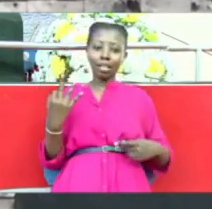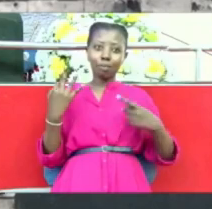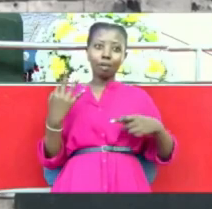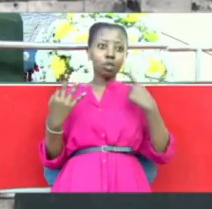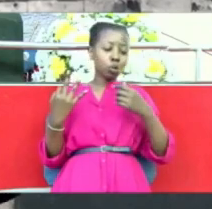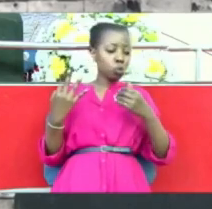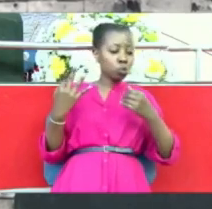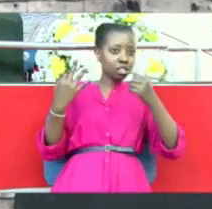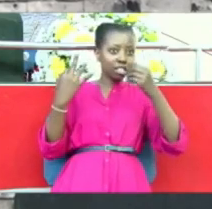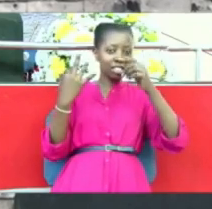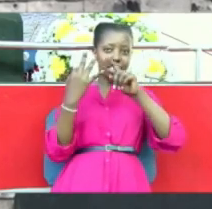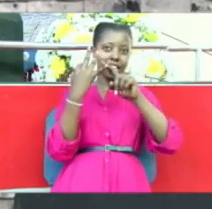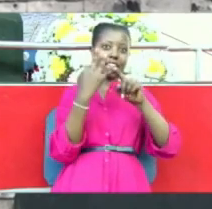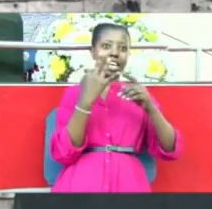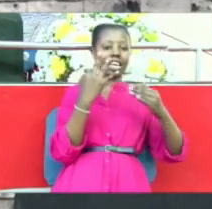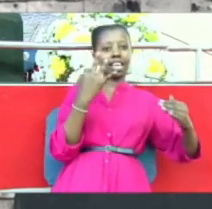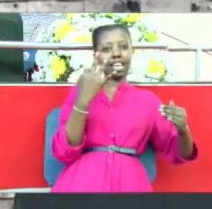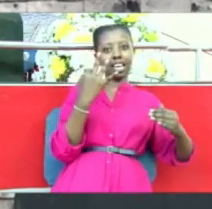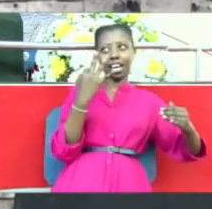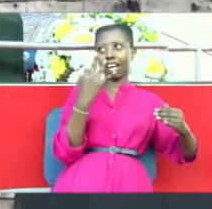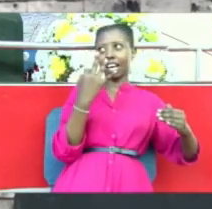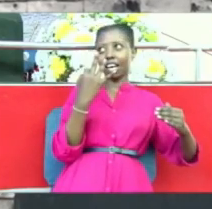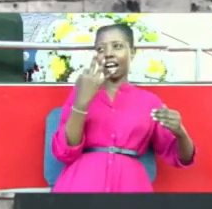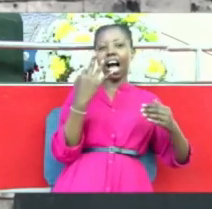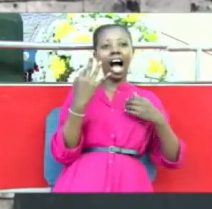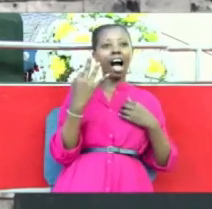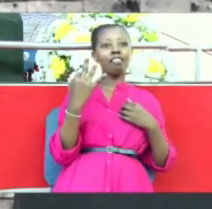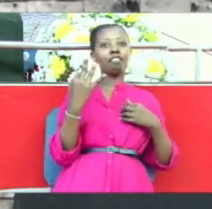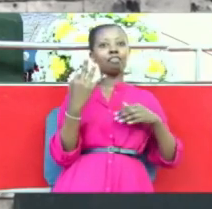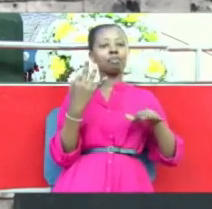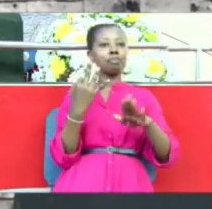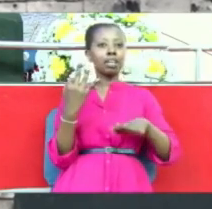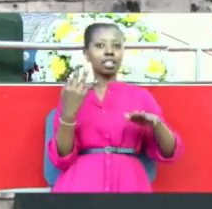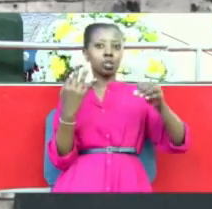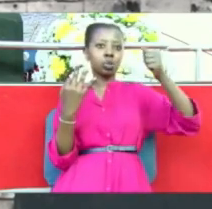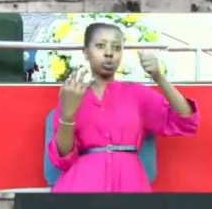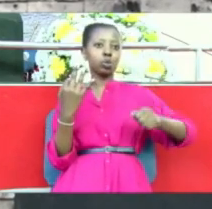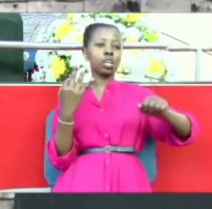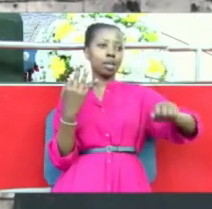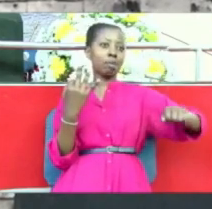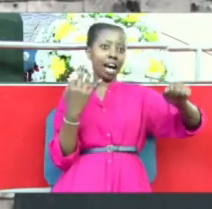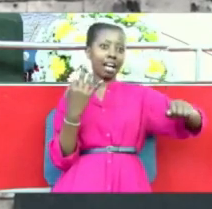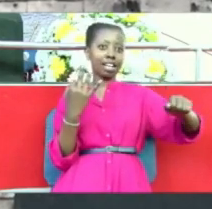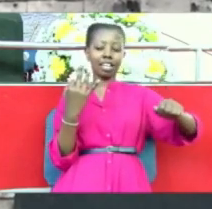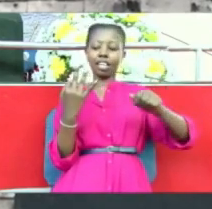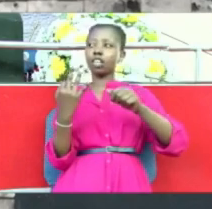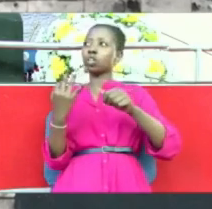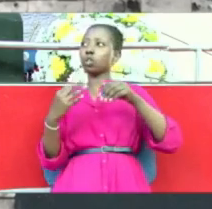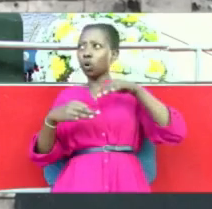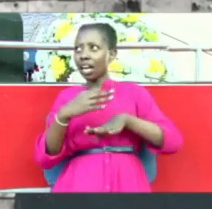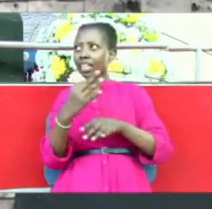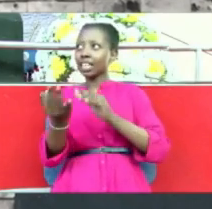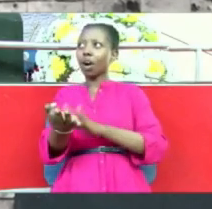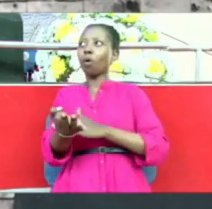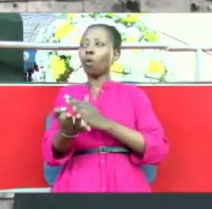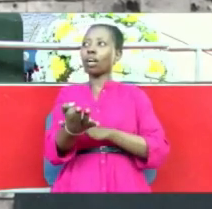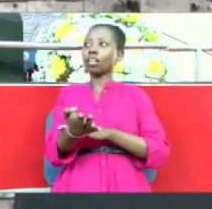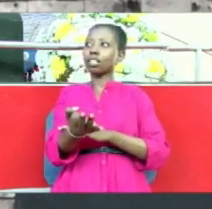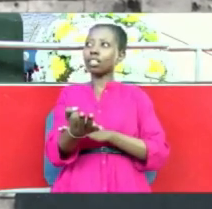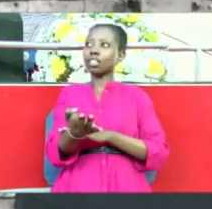atadiscover kake kadogo pale na huyu kaga. Lakini wakati kati sasa akaingia mzungu. Akagonga jamaa alikuwa